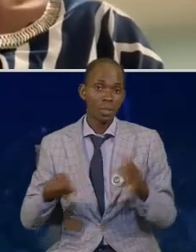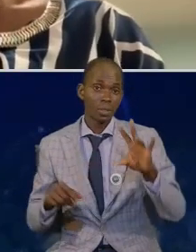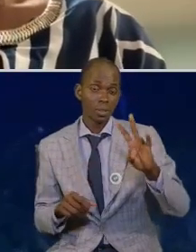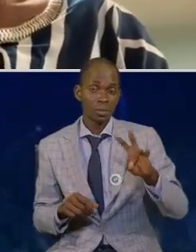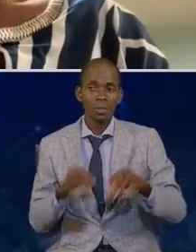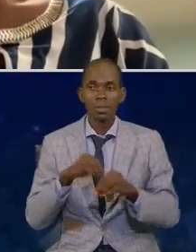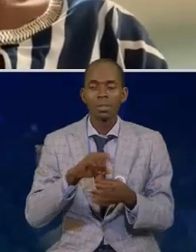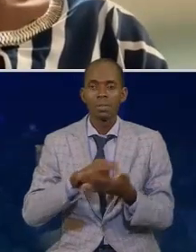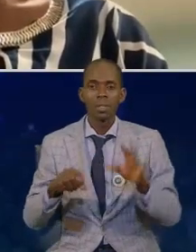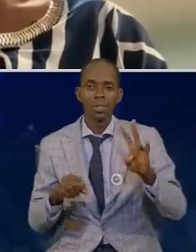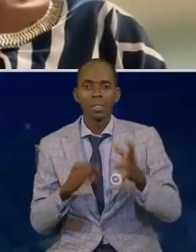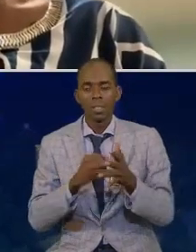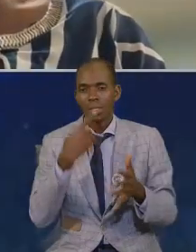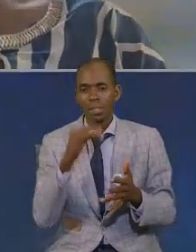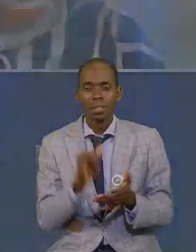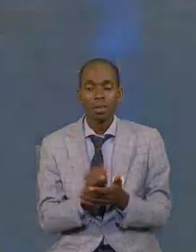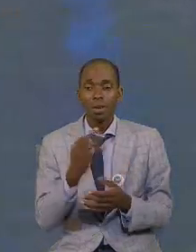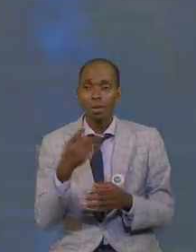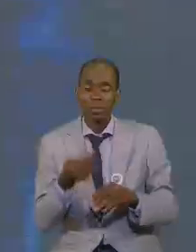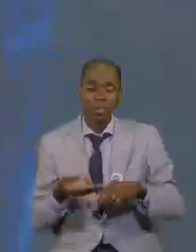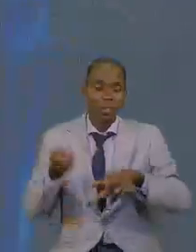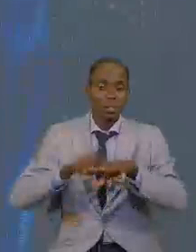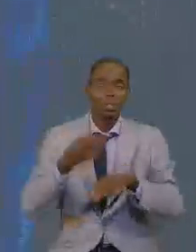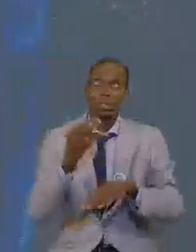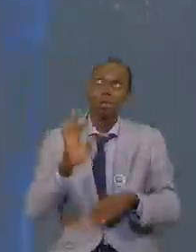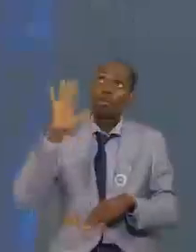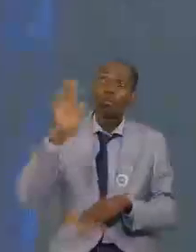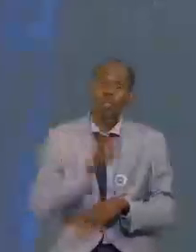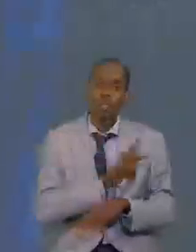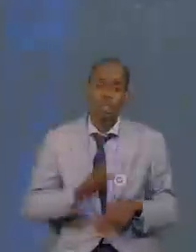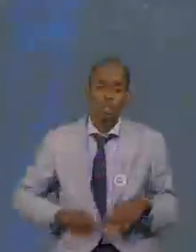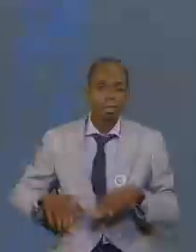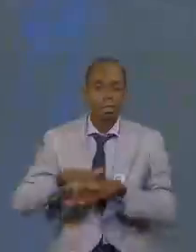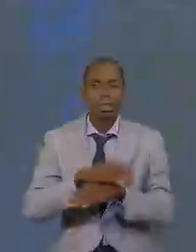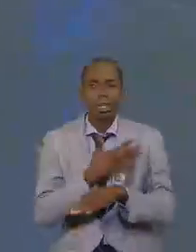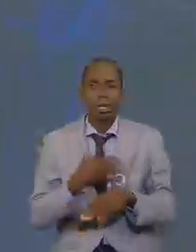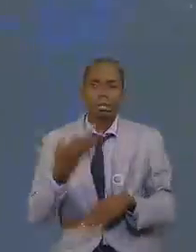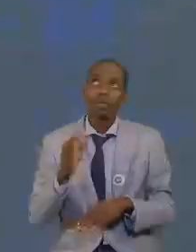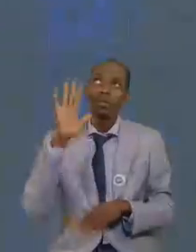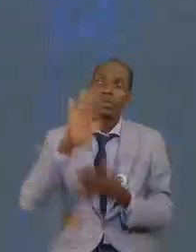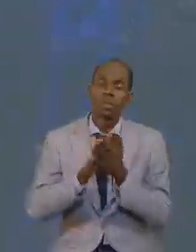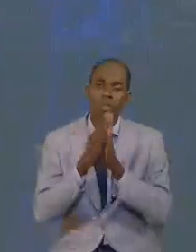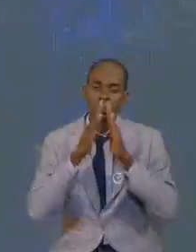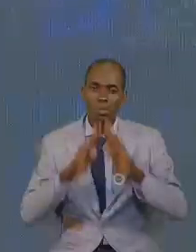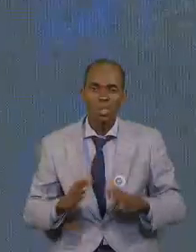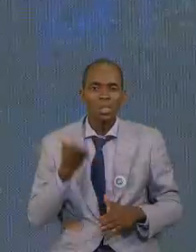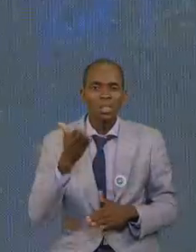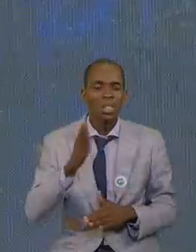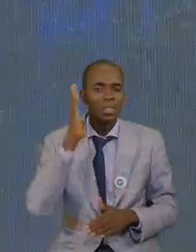in verse 7 it says, and of the increase of his kingdom and of his peace there shall be no end.